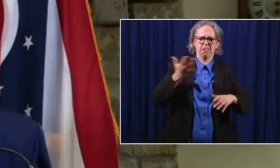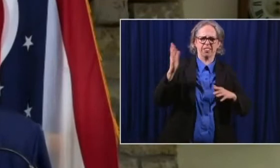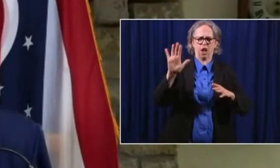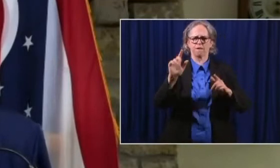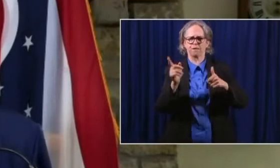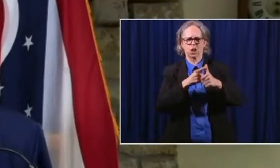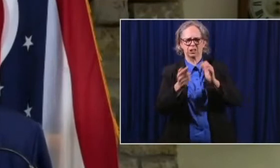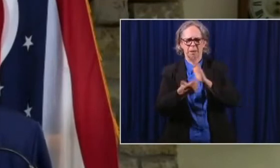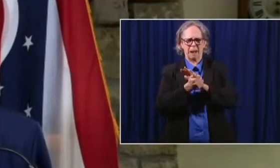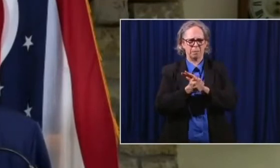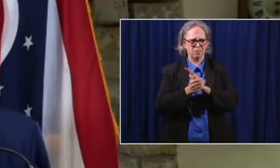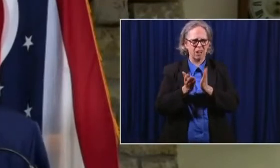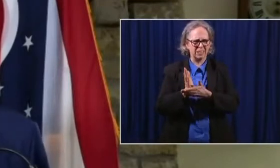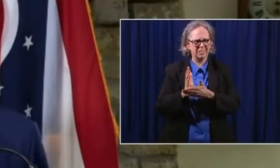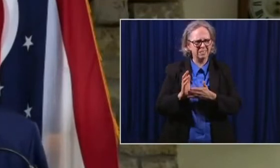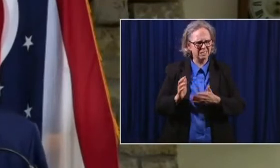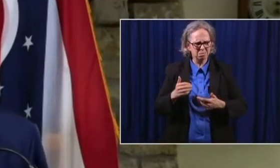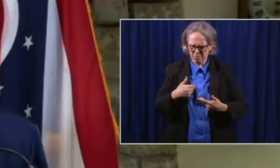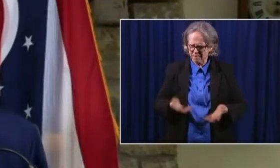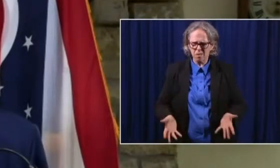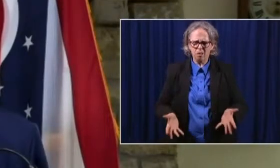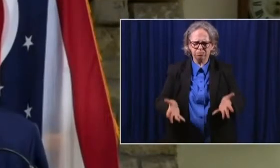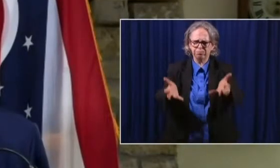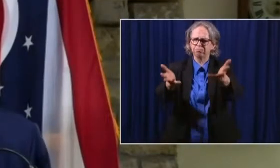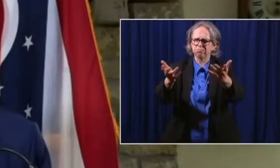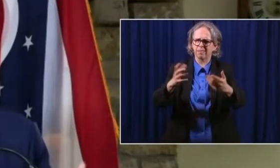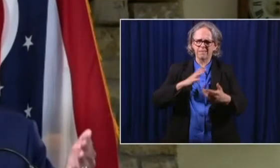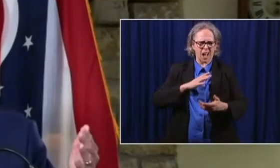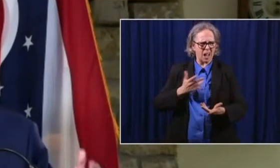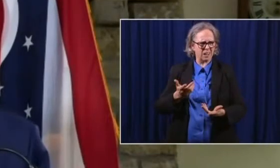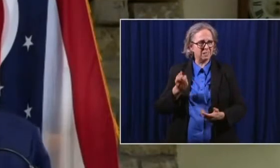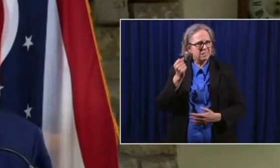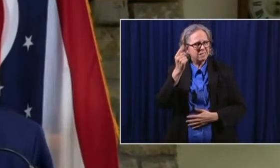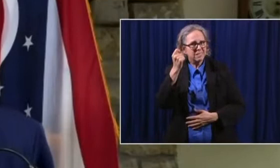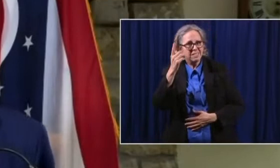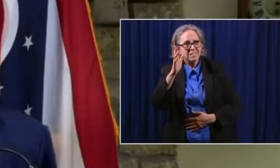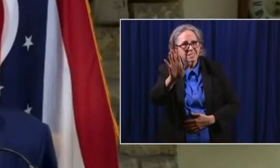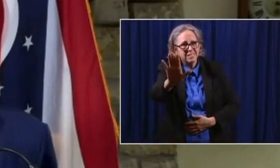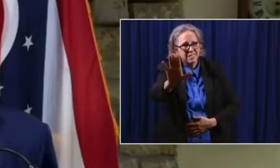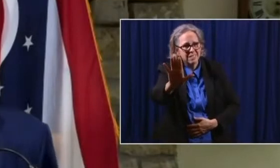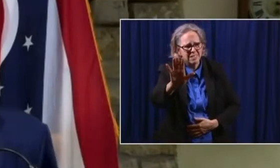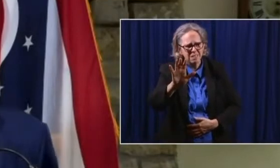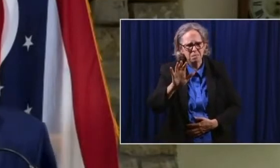This is, people have the right to file things, impeachment.